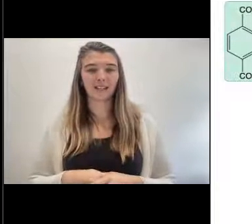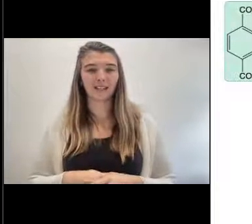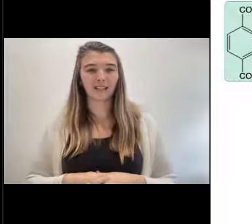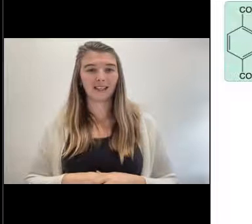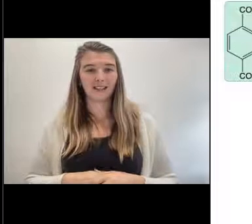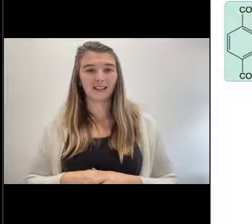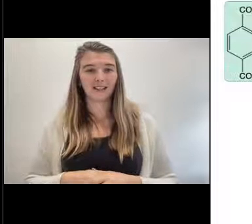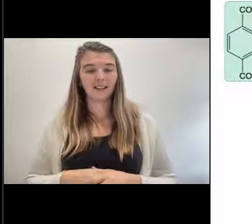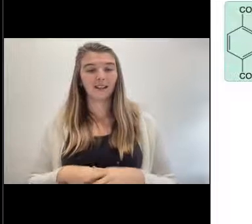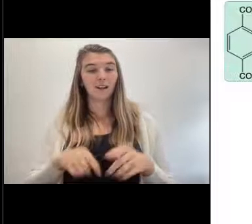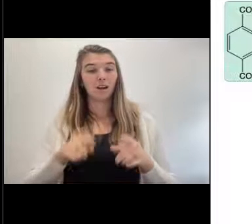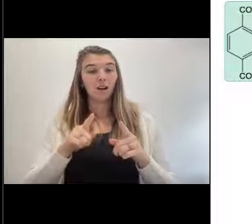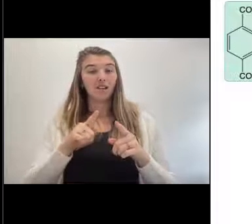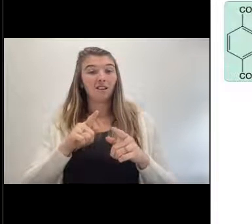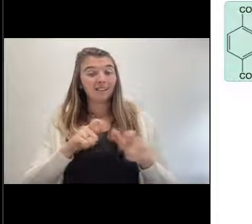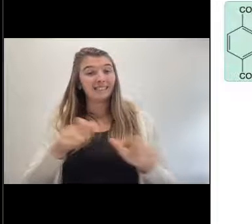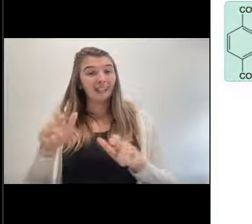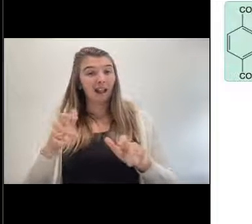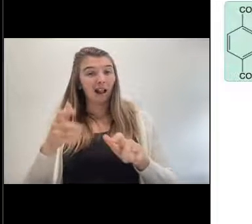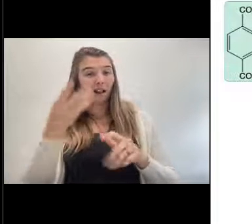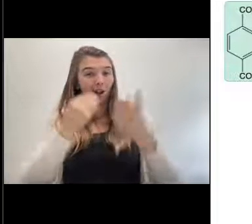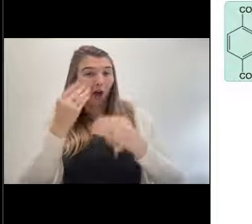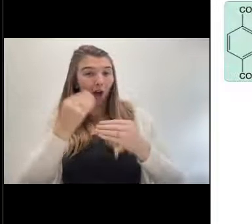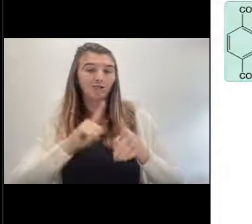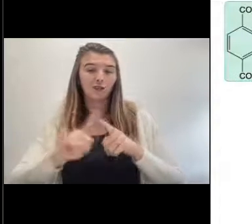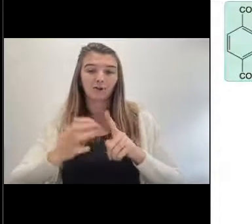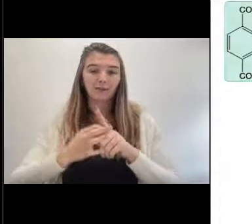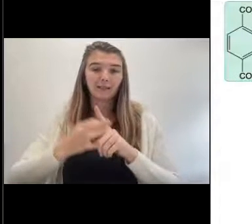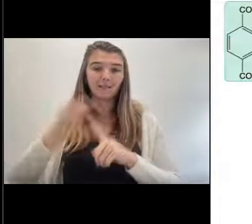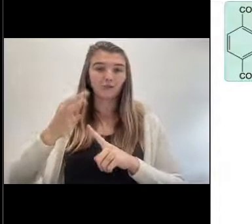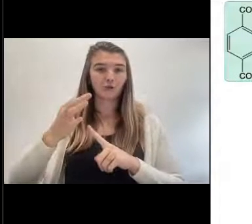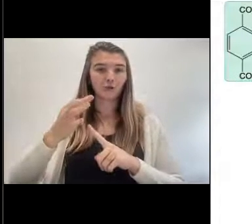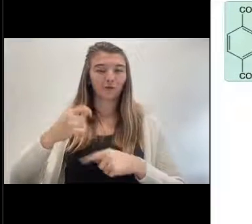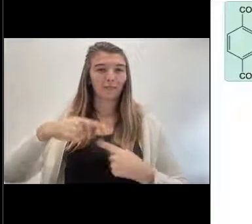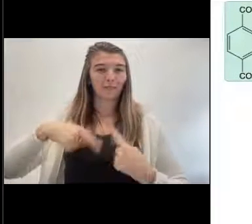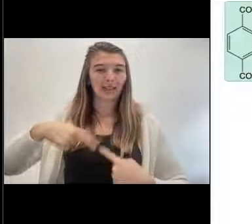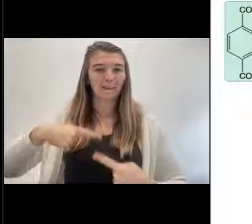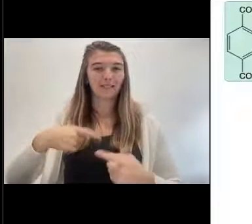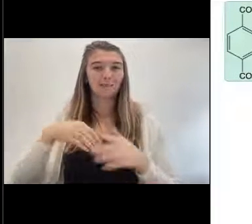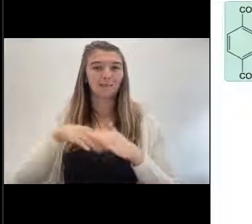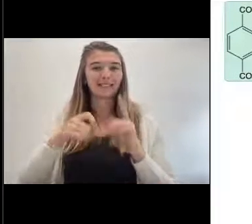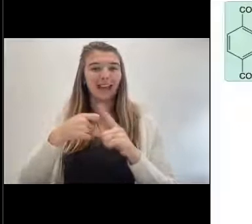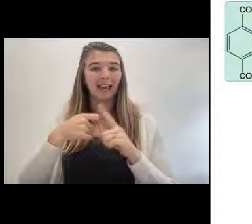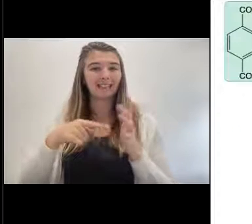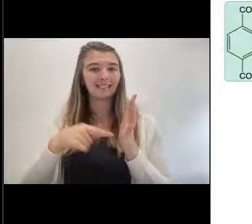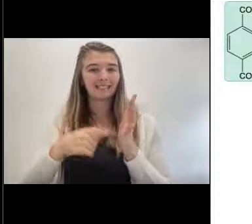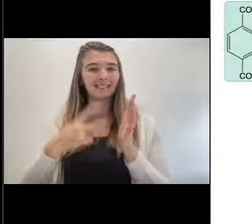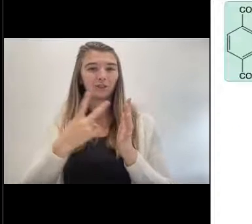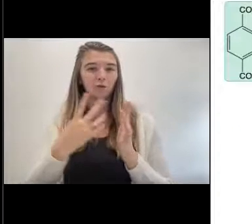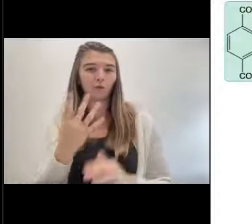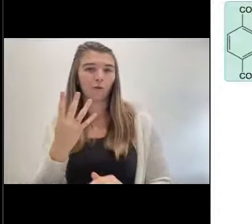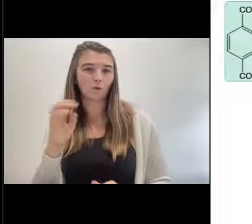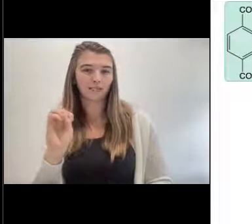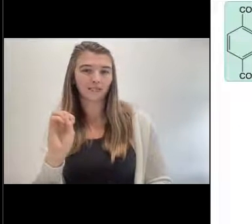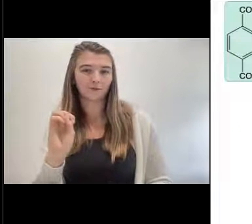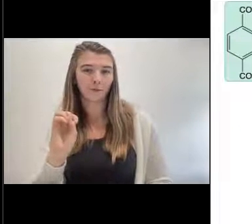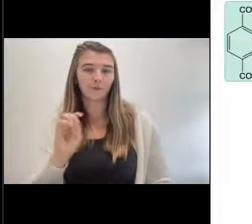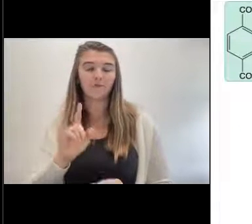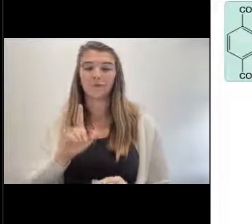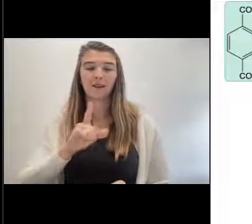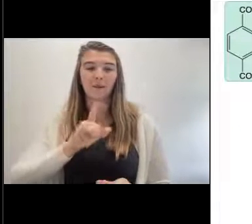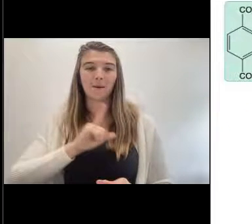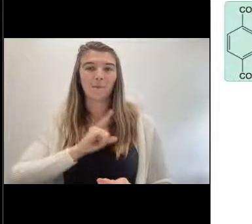also learning from that and trying to improve metabolism of terephthalic acid in KT2440. Because I don't have too